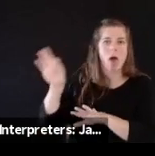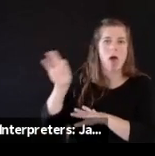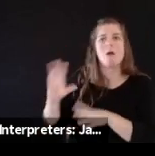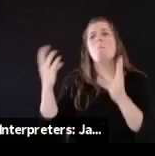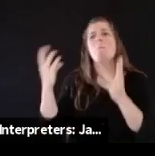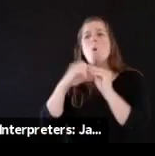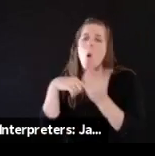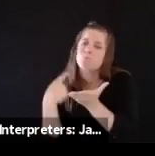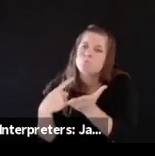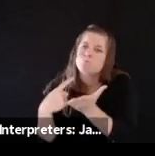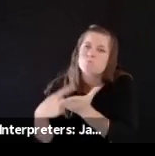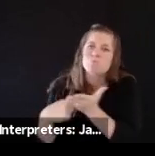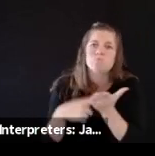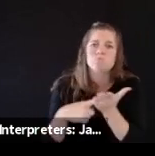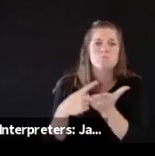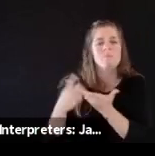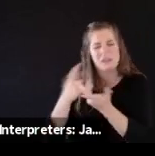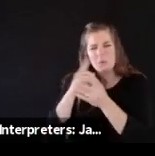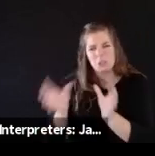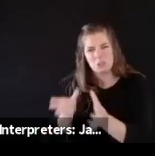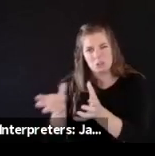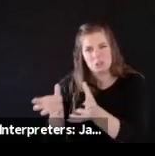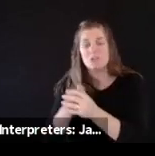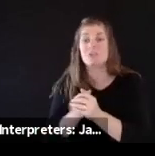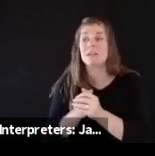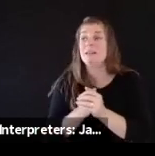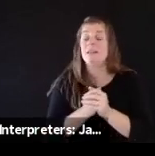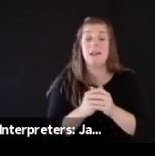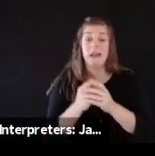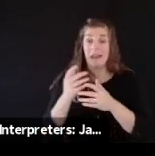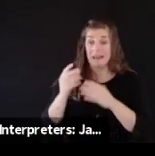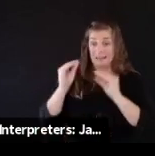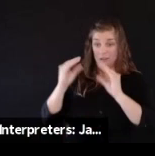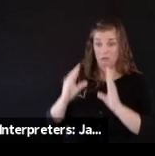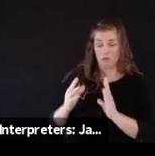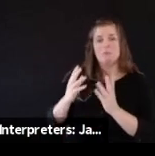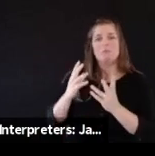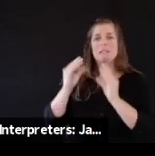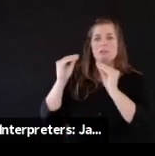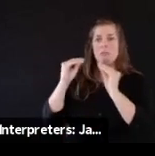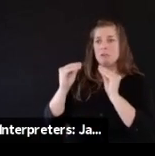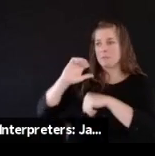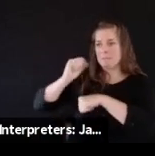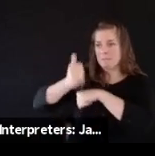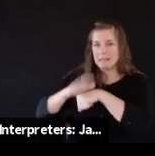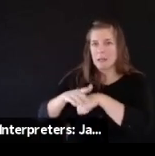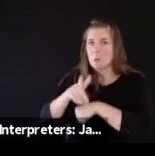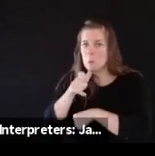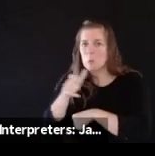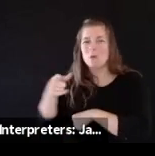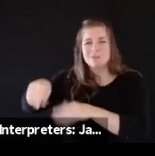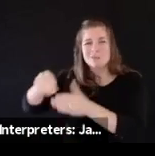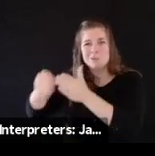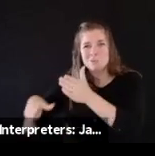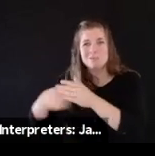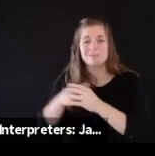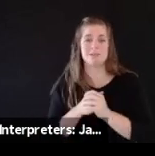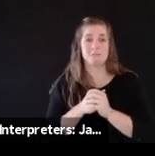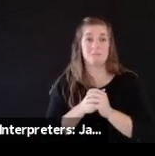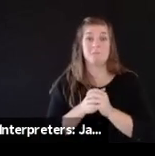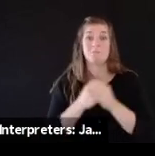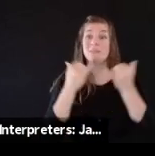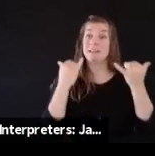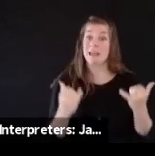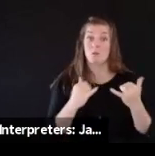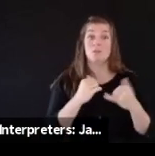lecturing, which was encouraged. And the instruction was based on the experiences of their students. So the Children's Defense